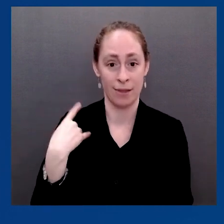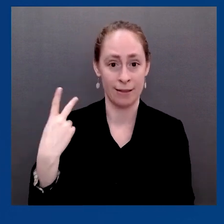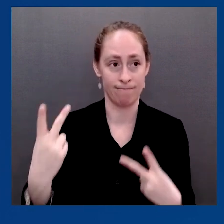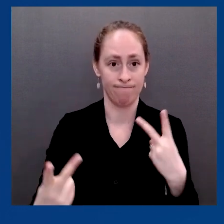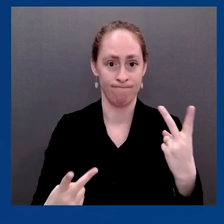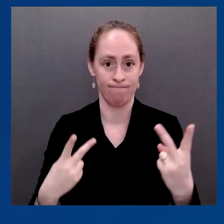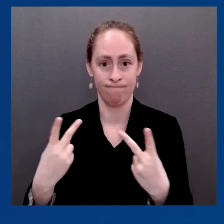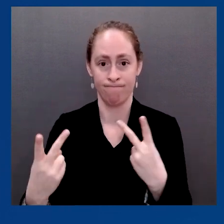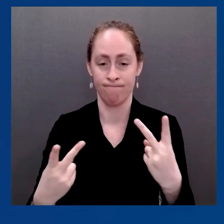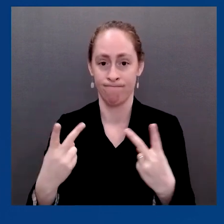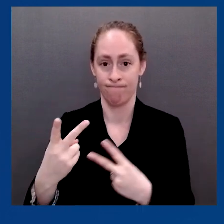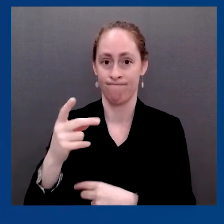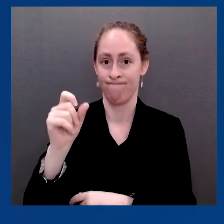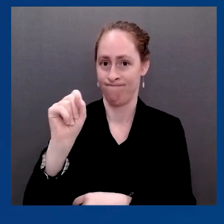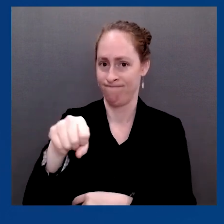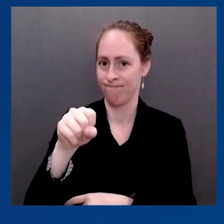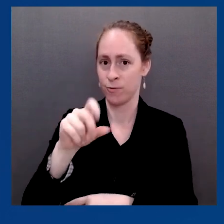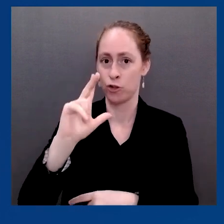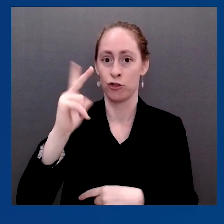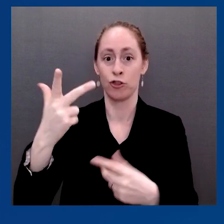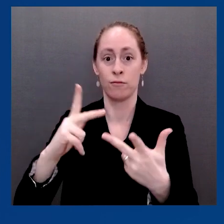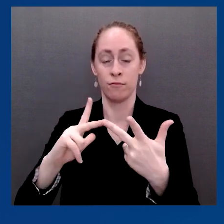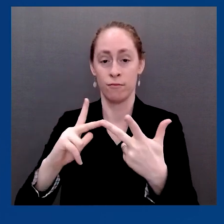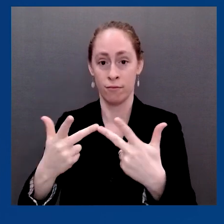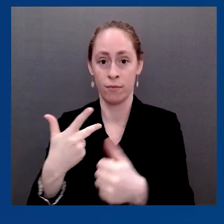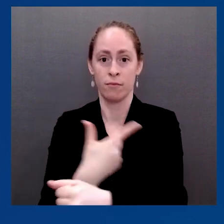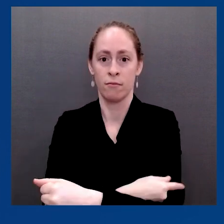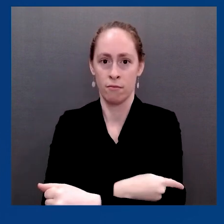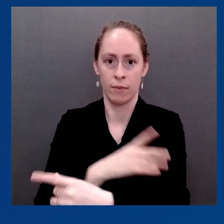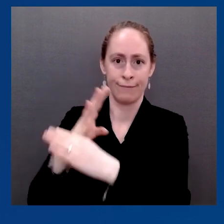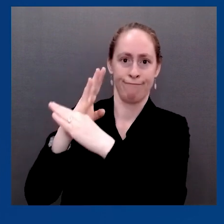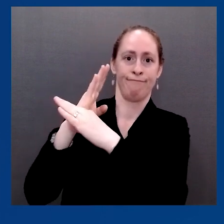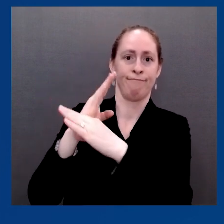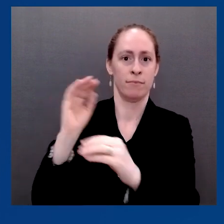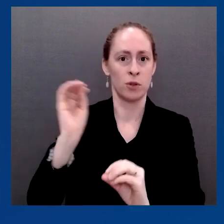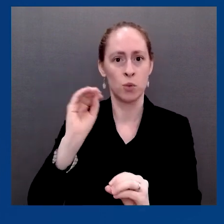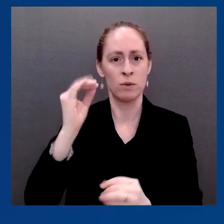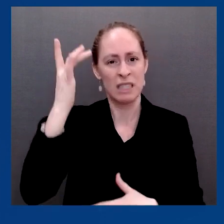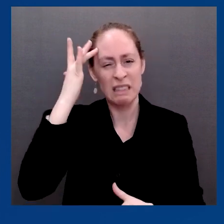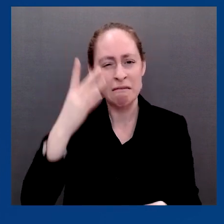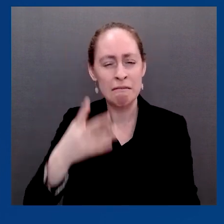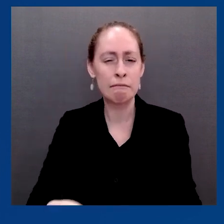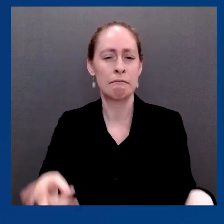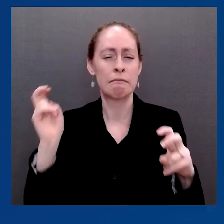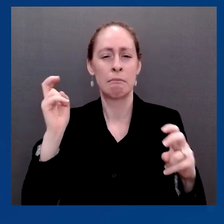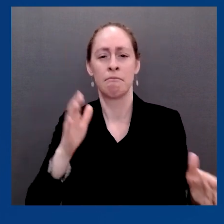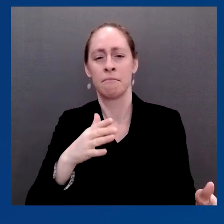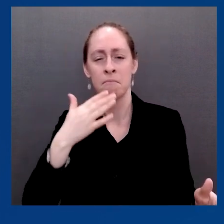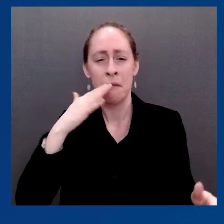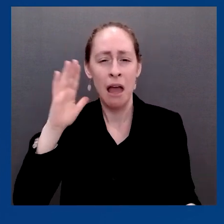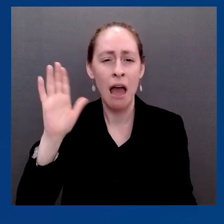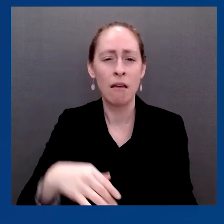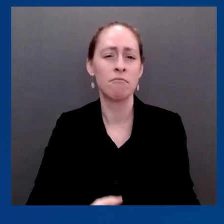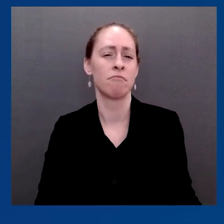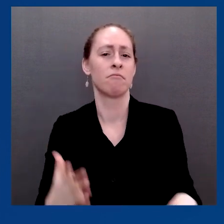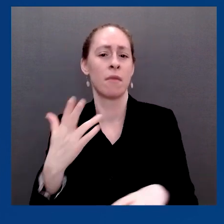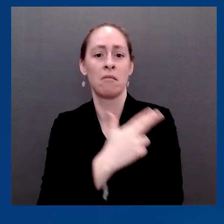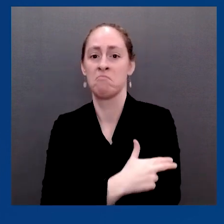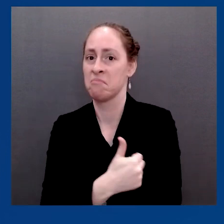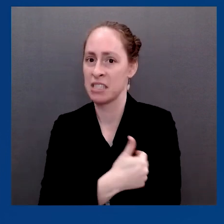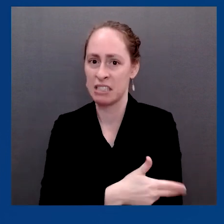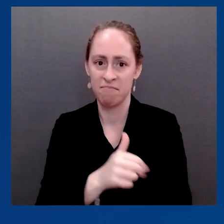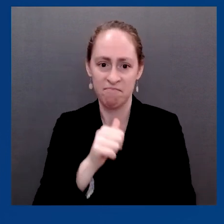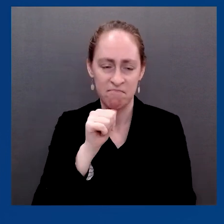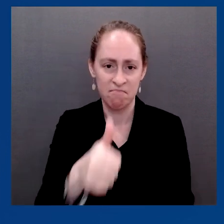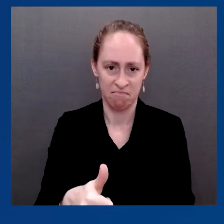here, we look at individuals less than 6 months after the second dose. And on the far left, you see when you're dealing